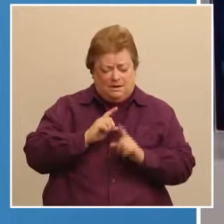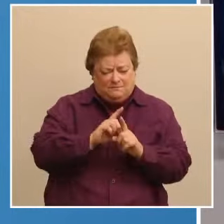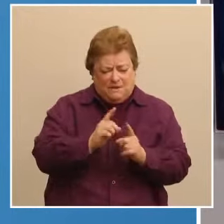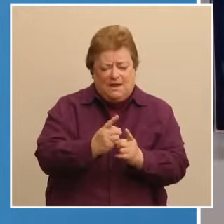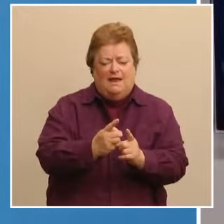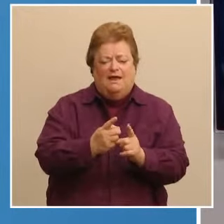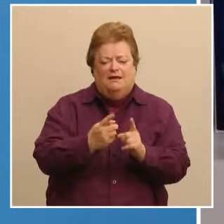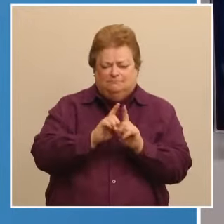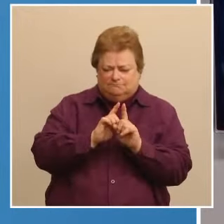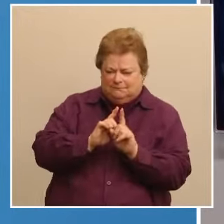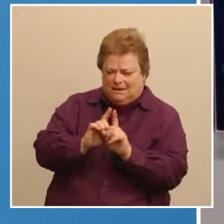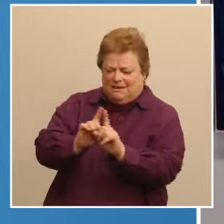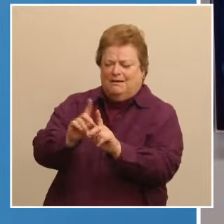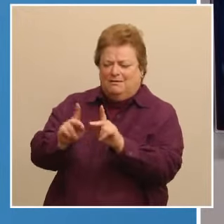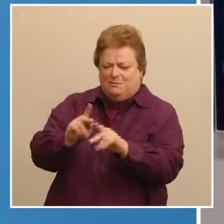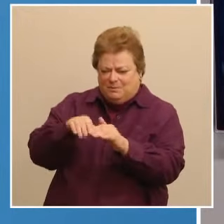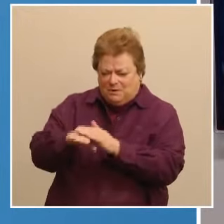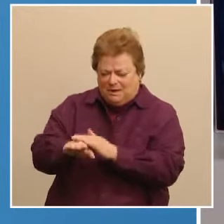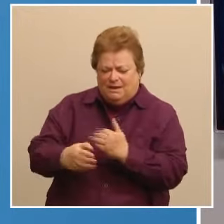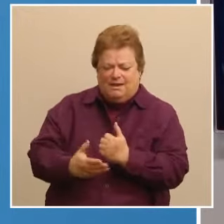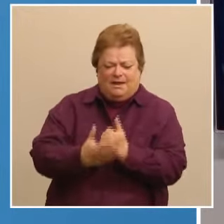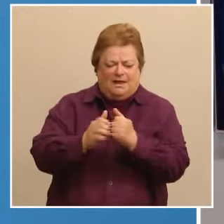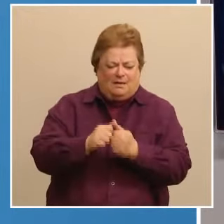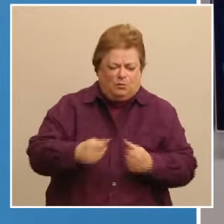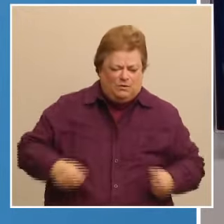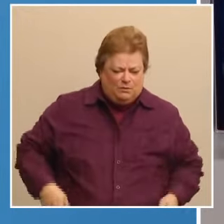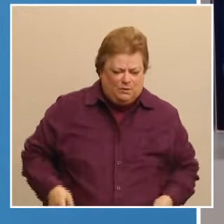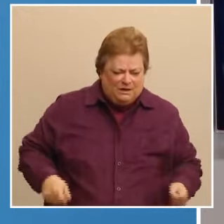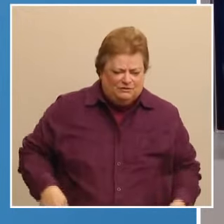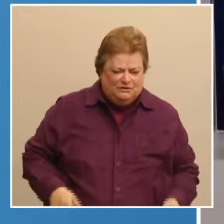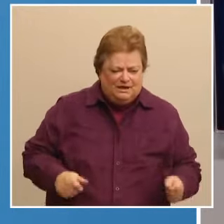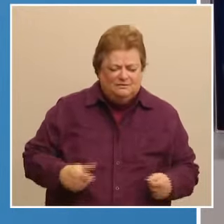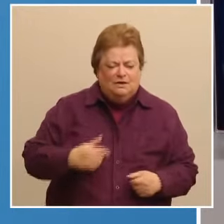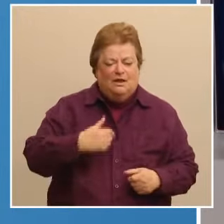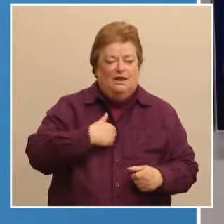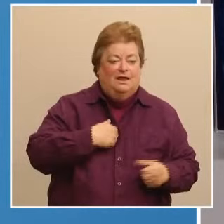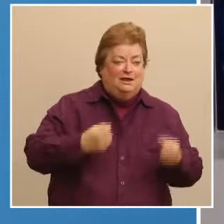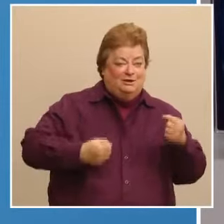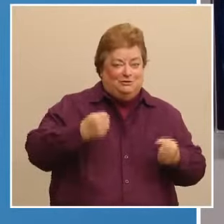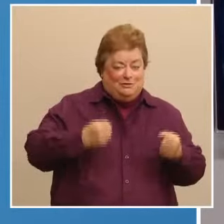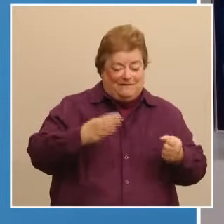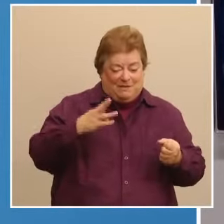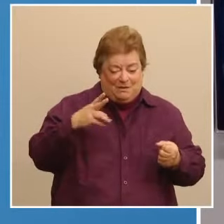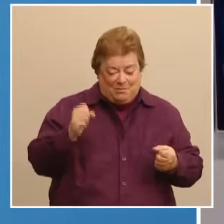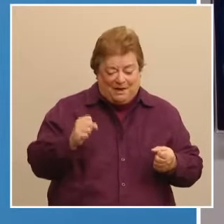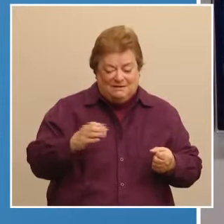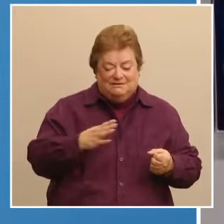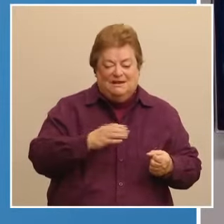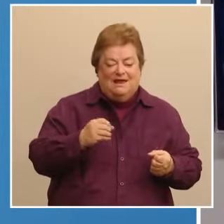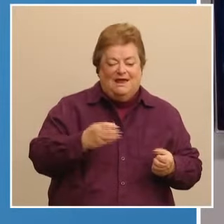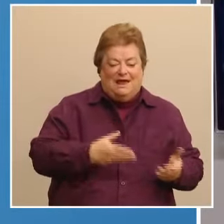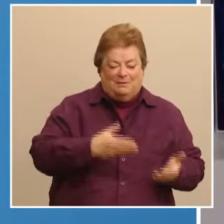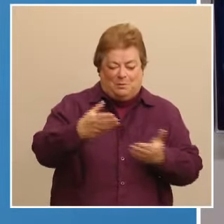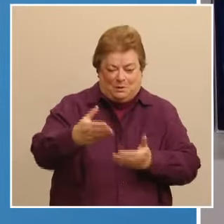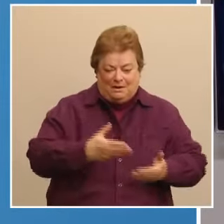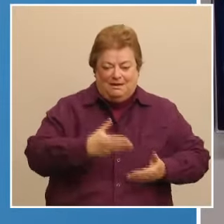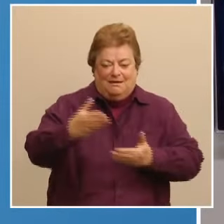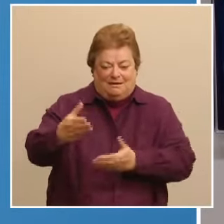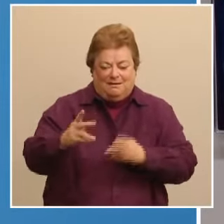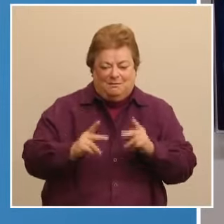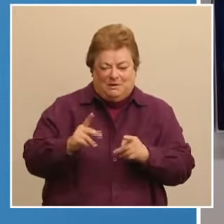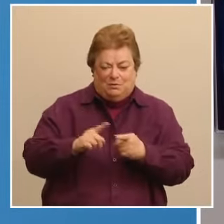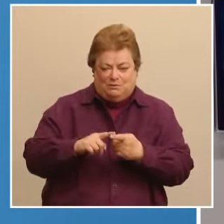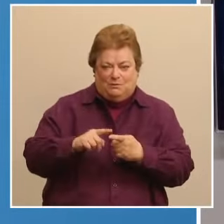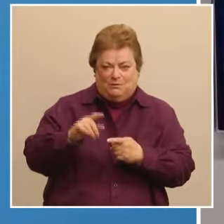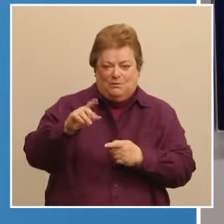the event. We assisted with wheelchairs. We had a chance to drive the bus and transport people to the site, and